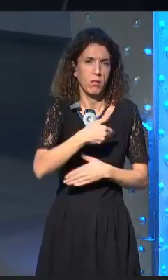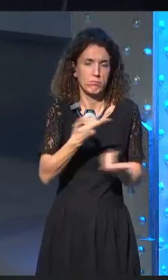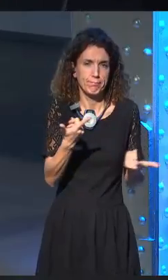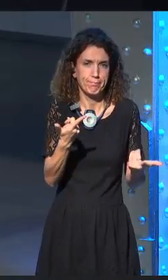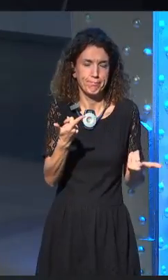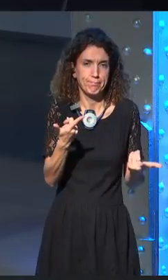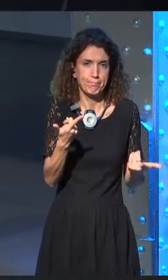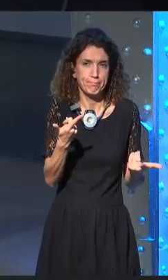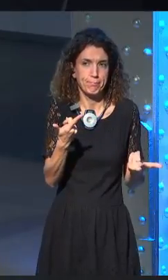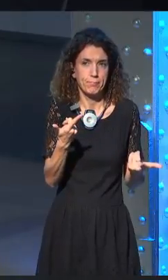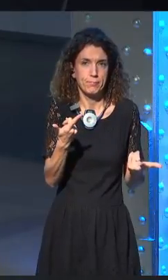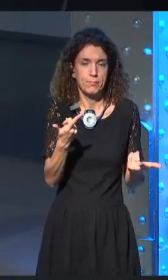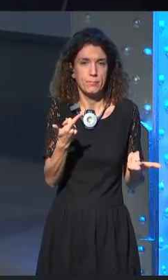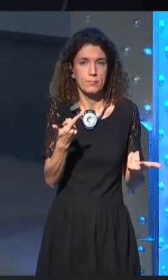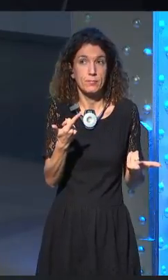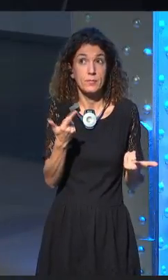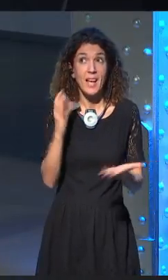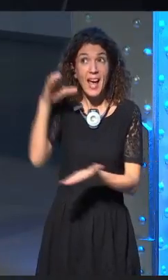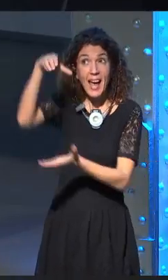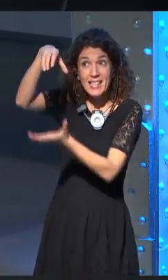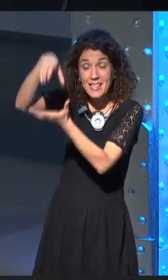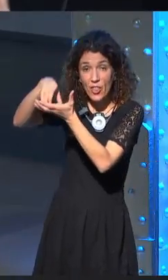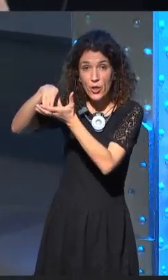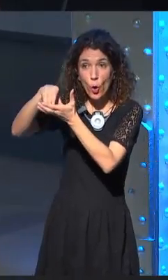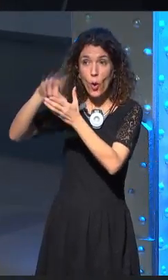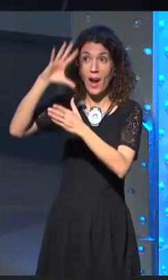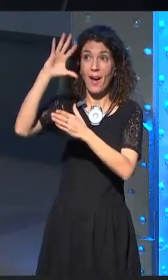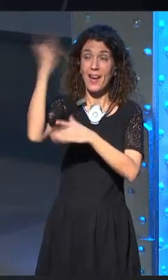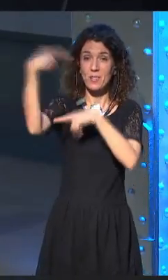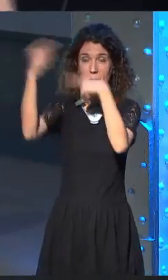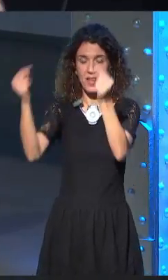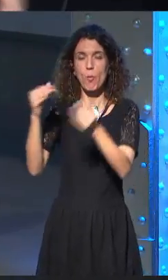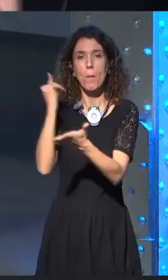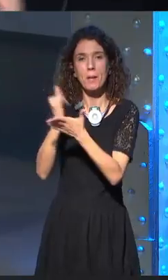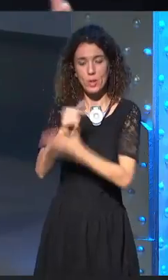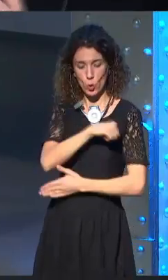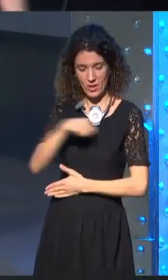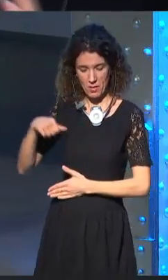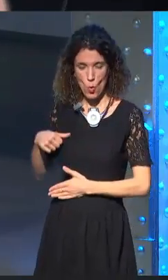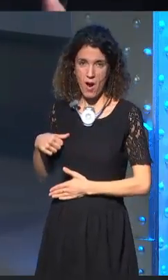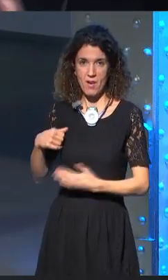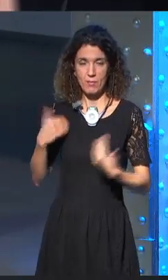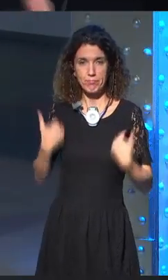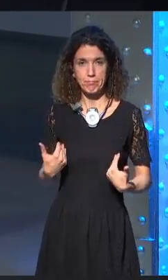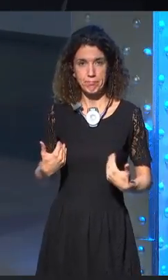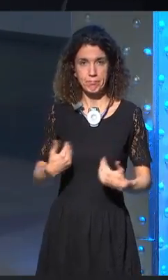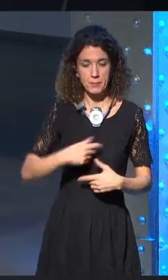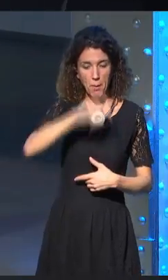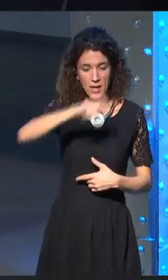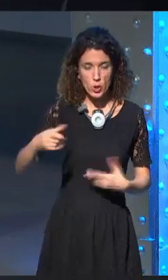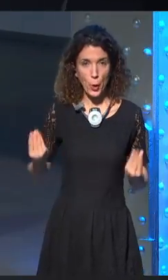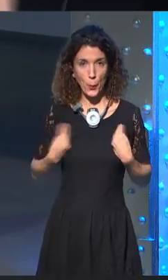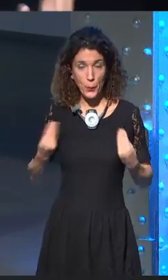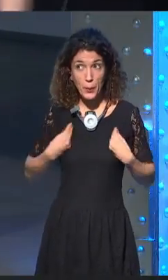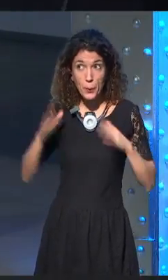station as an individual experiment in being able to have people live and work in space for long periods